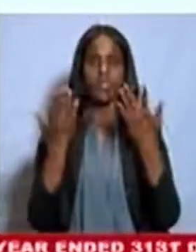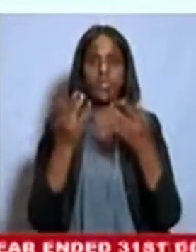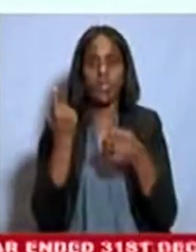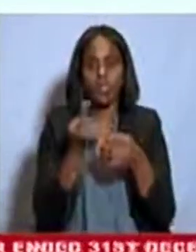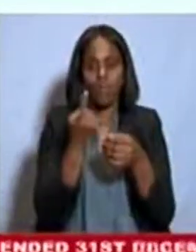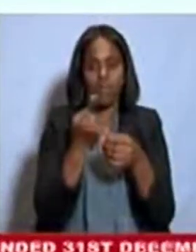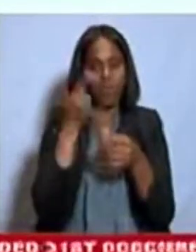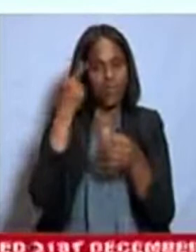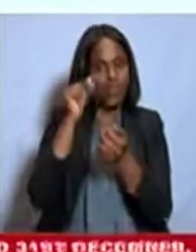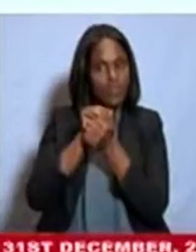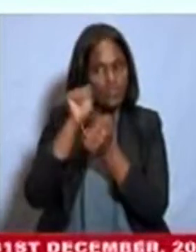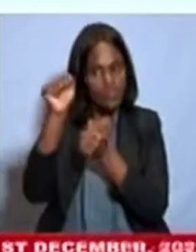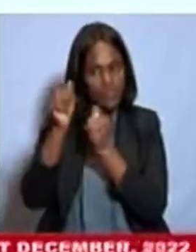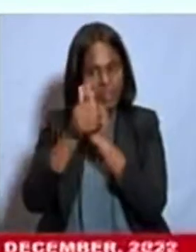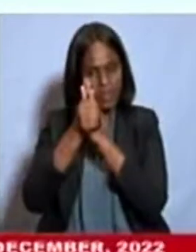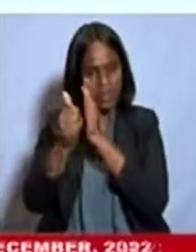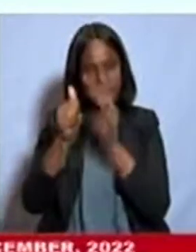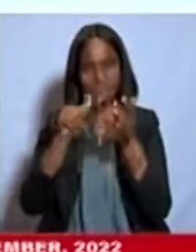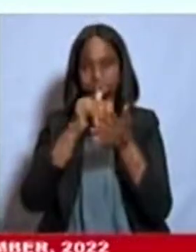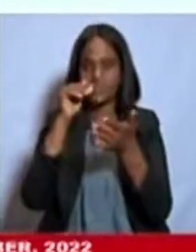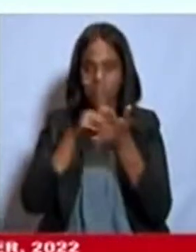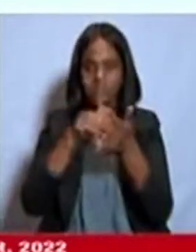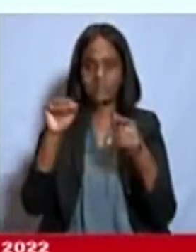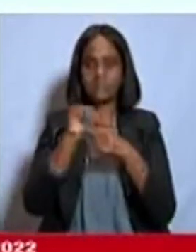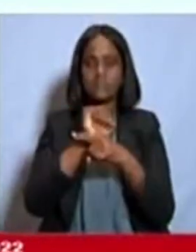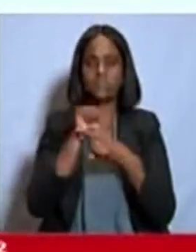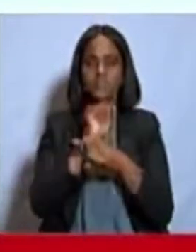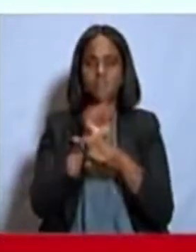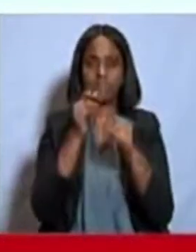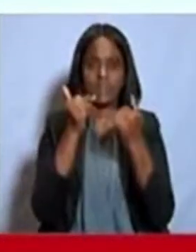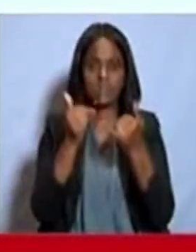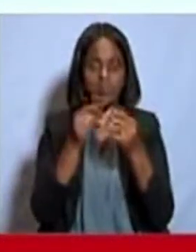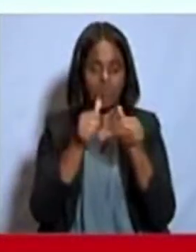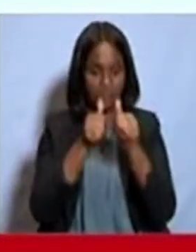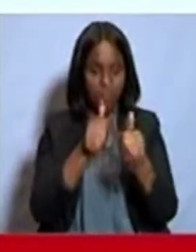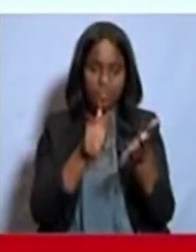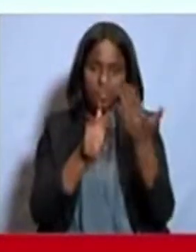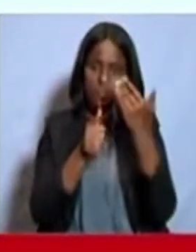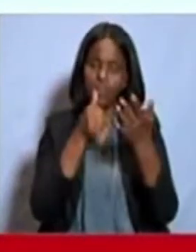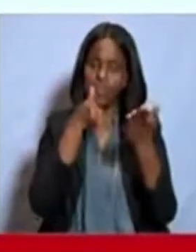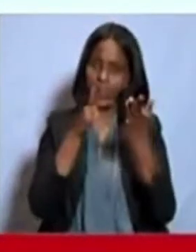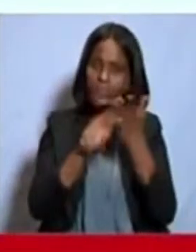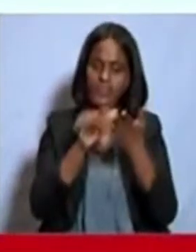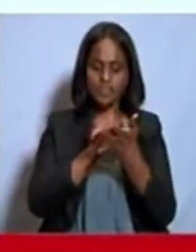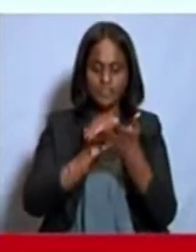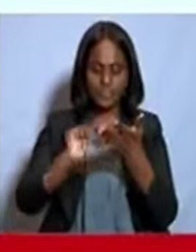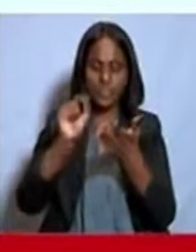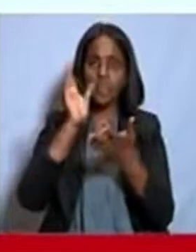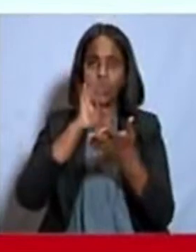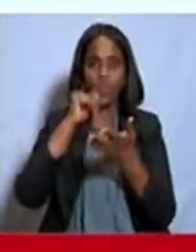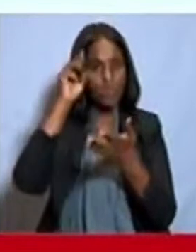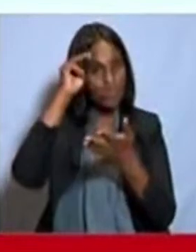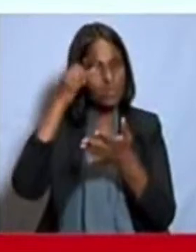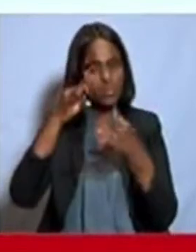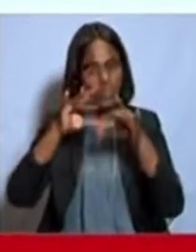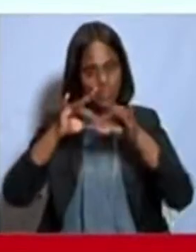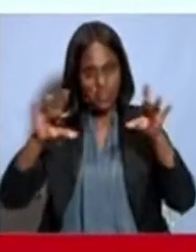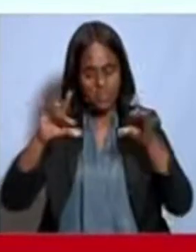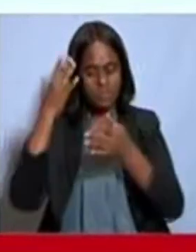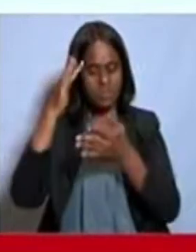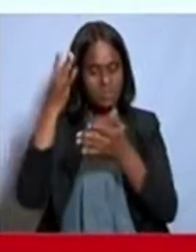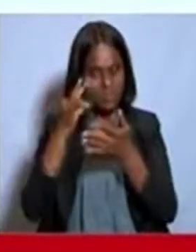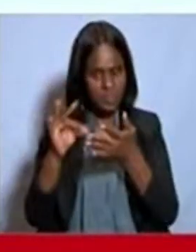for Solwezi Skills Training Center. Therefore, a follow-up letter was written to the Ministry of Lands Permanent